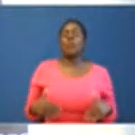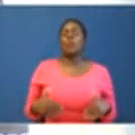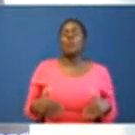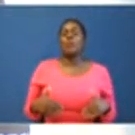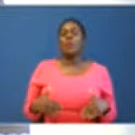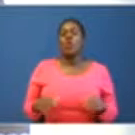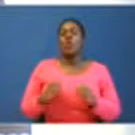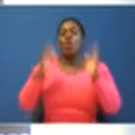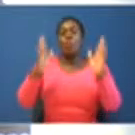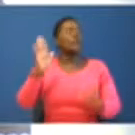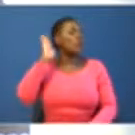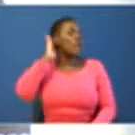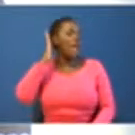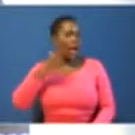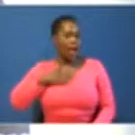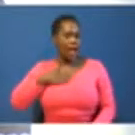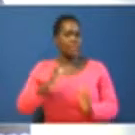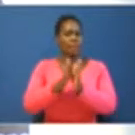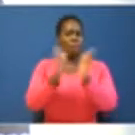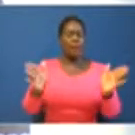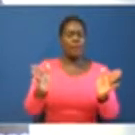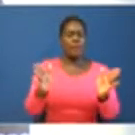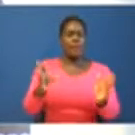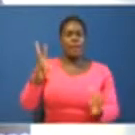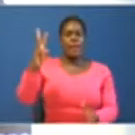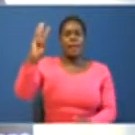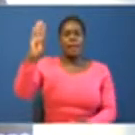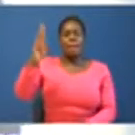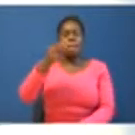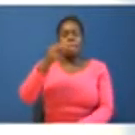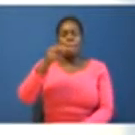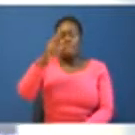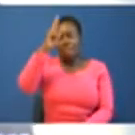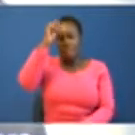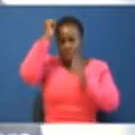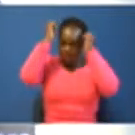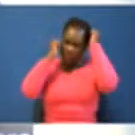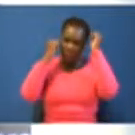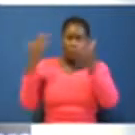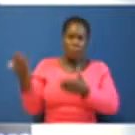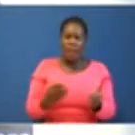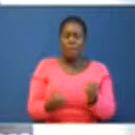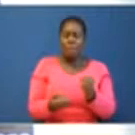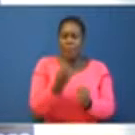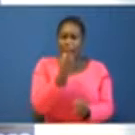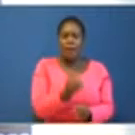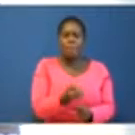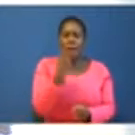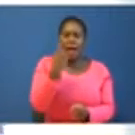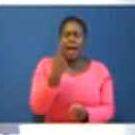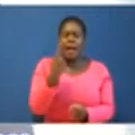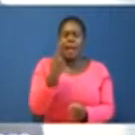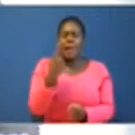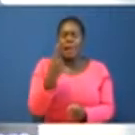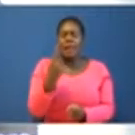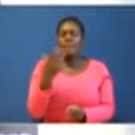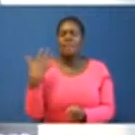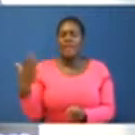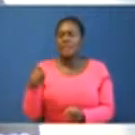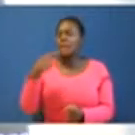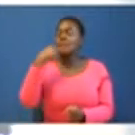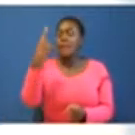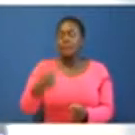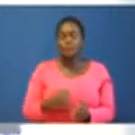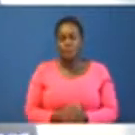city nobody listens to us buddy and these people wake up in the morning and create those ridiculous things that uh uh philip was